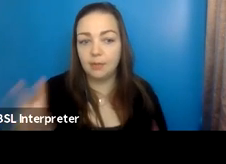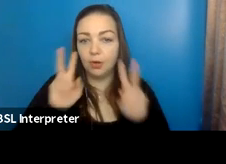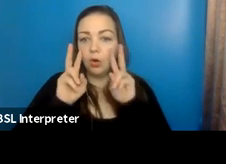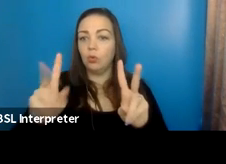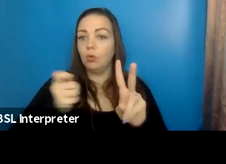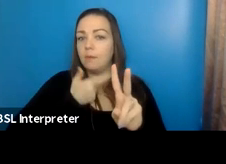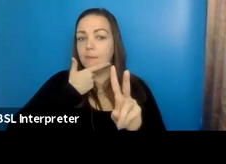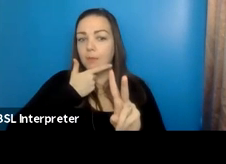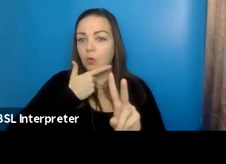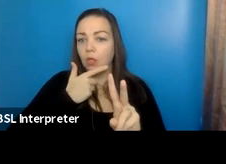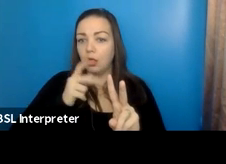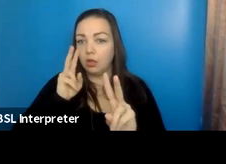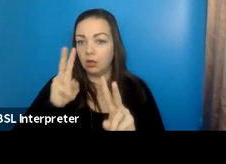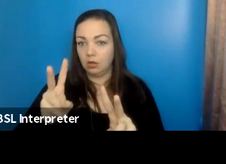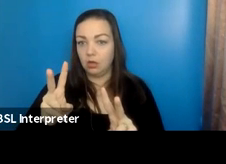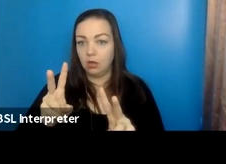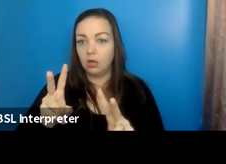Can we see Paul?